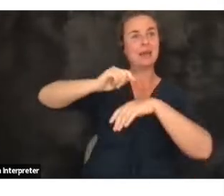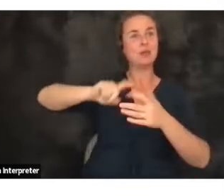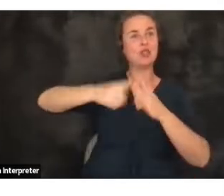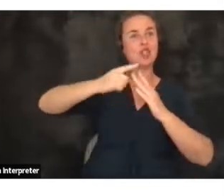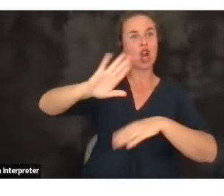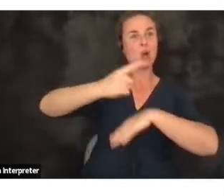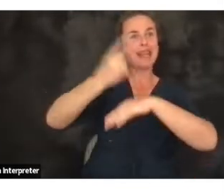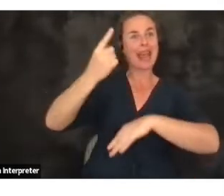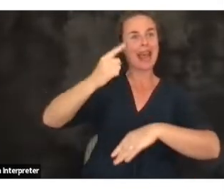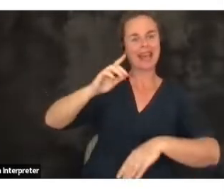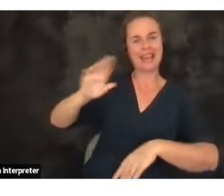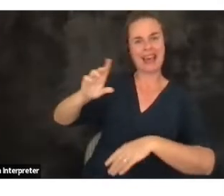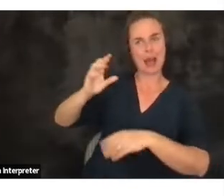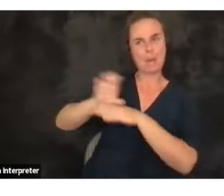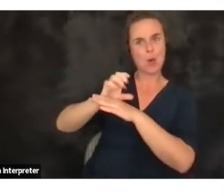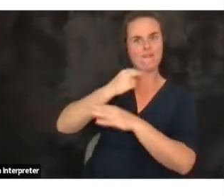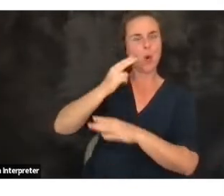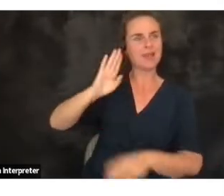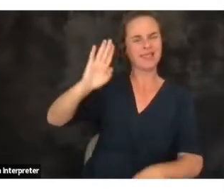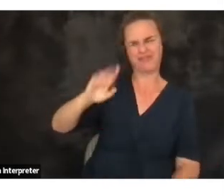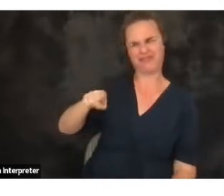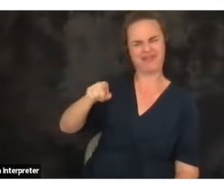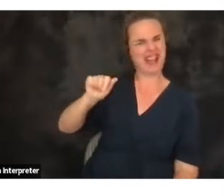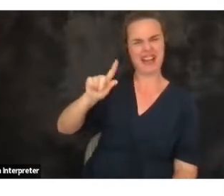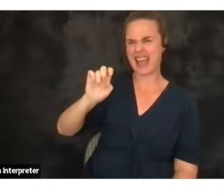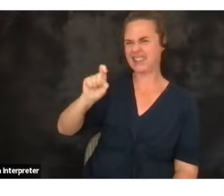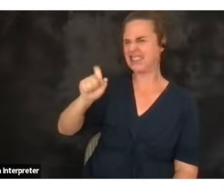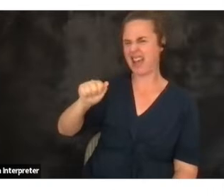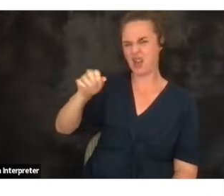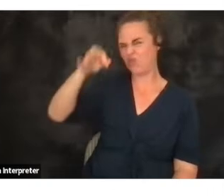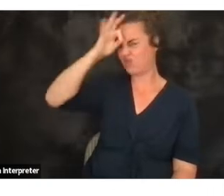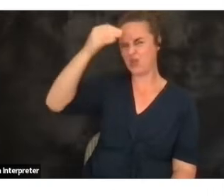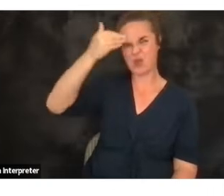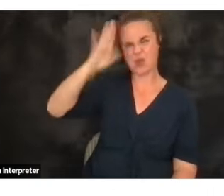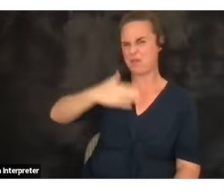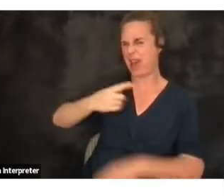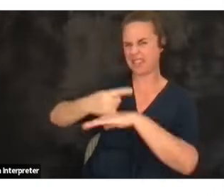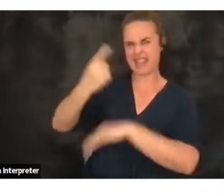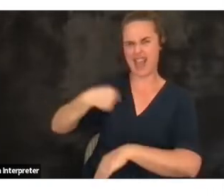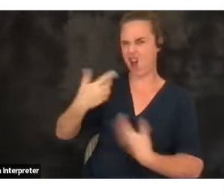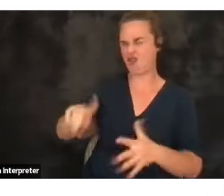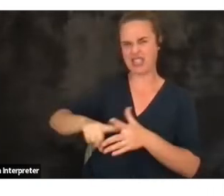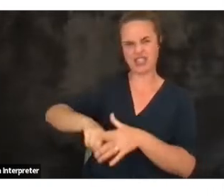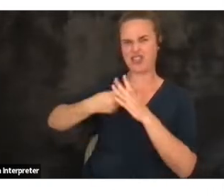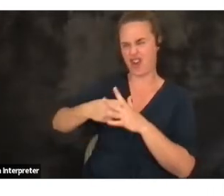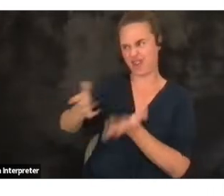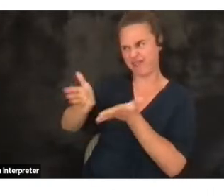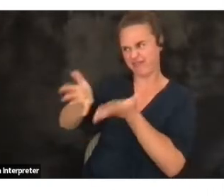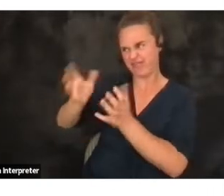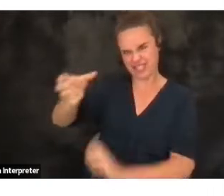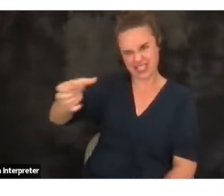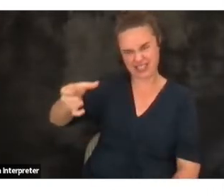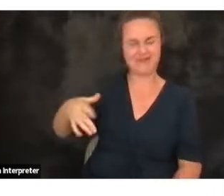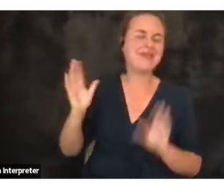ago. That's So funny. Jen, I'm going to send it to you so you can go through the agenda and do some housekeeping for everybody.